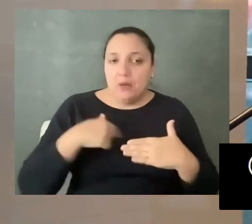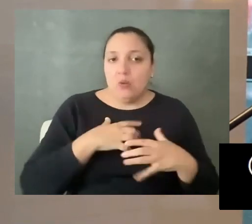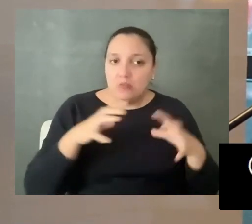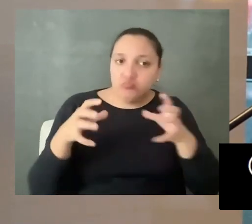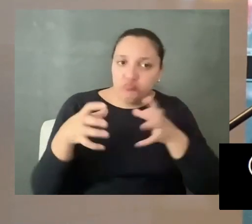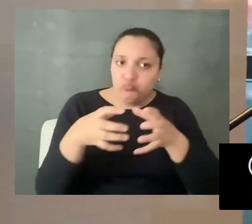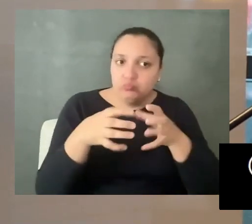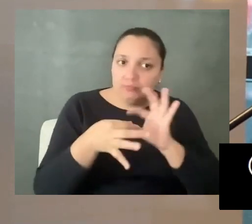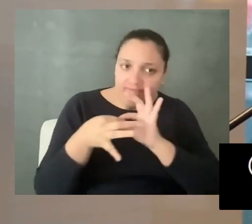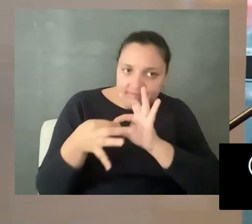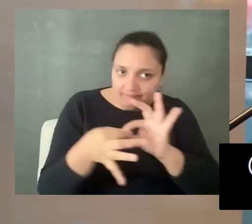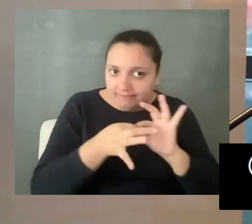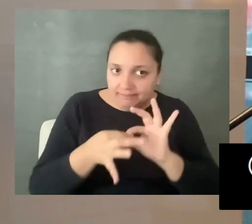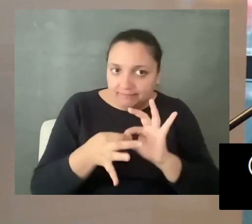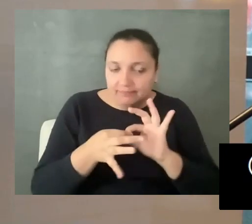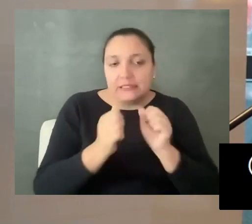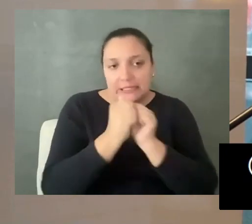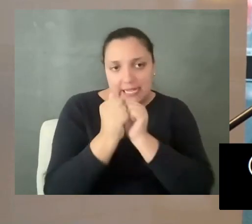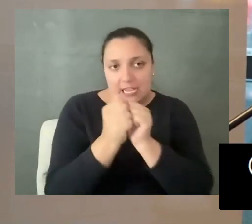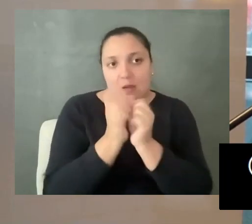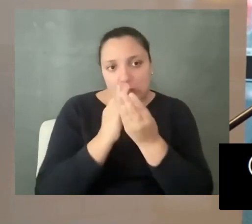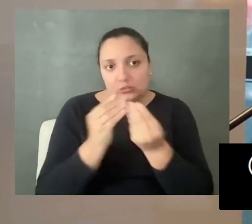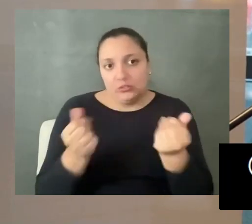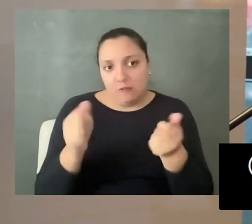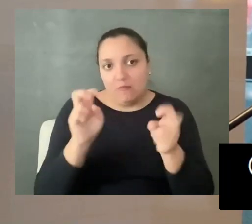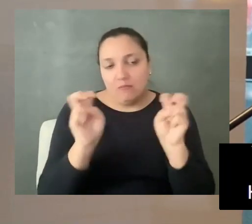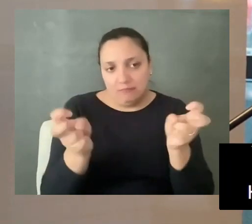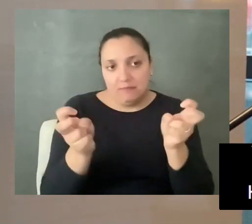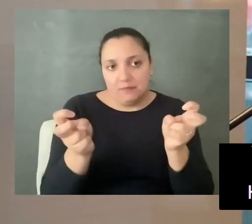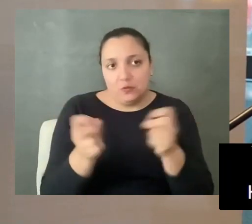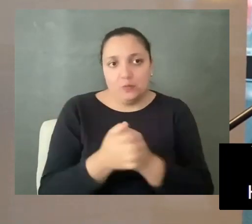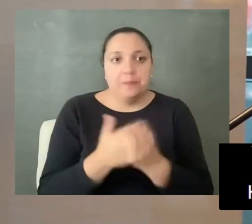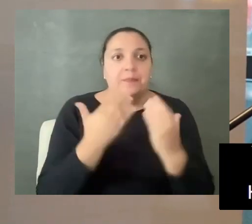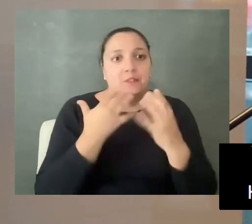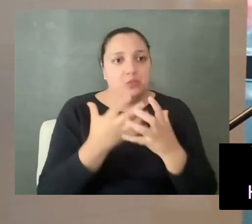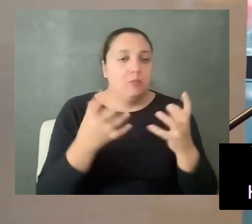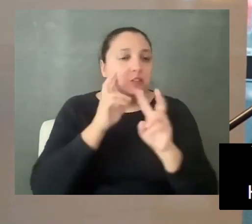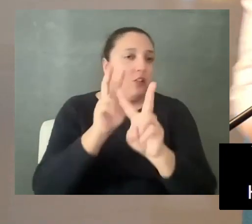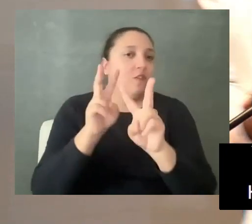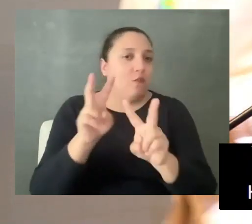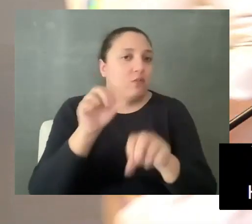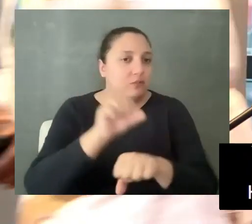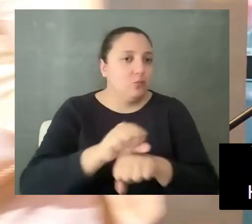together that we're going to resolve this. Thank you so much, and I look forward to our work together.